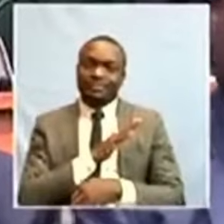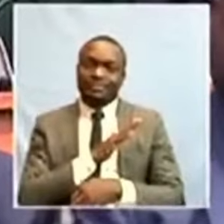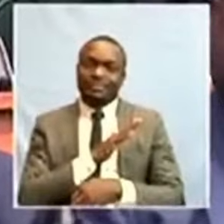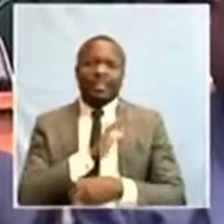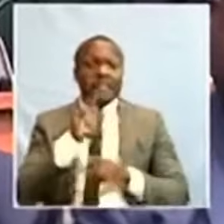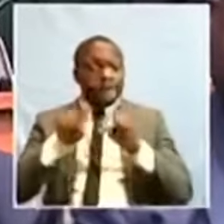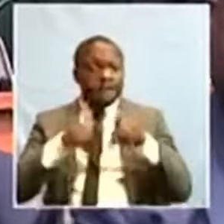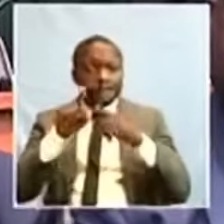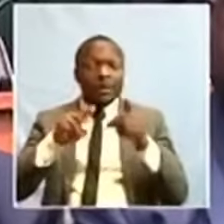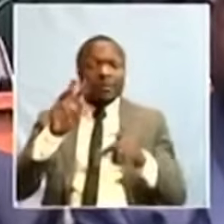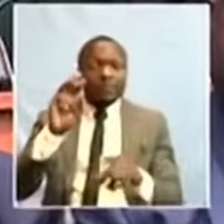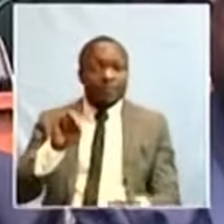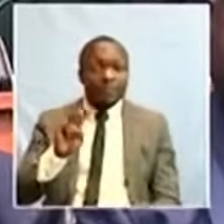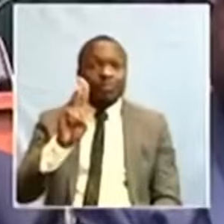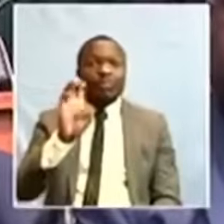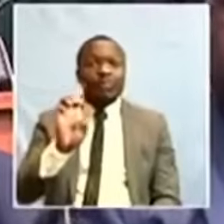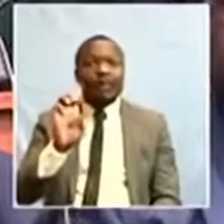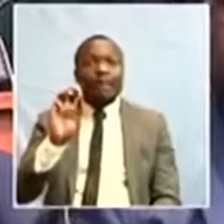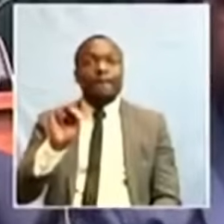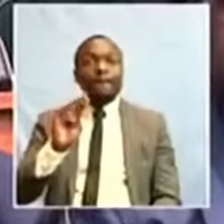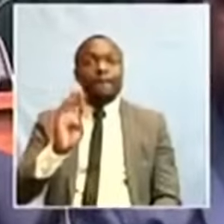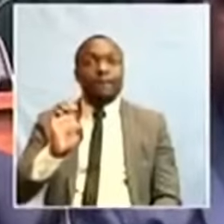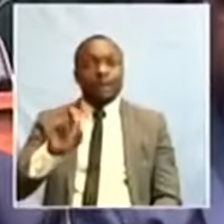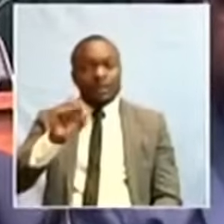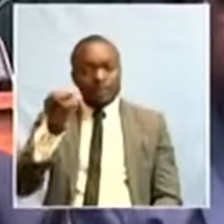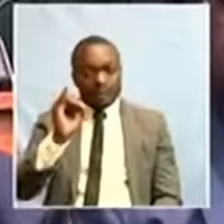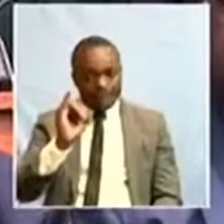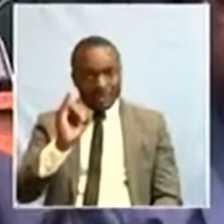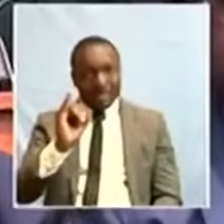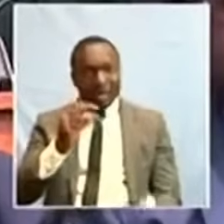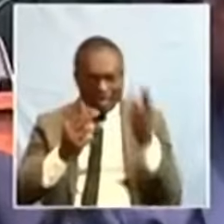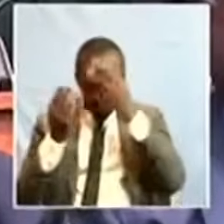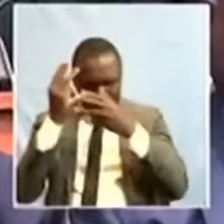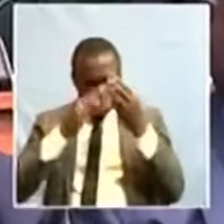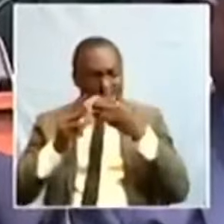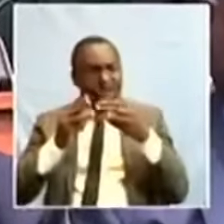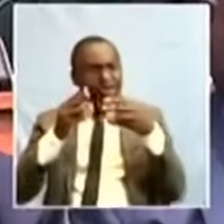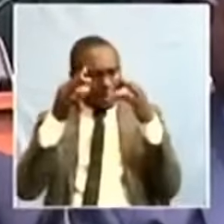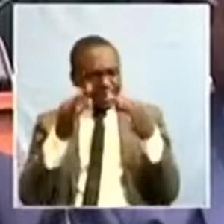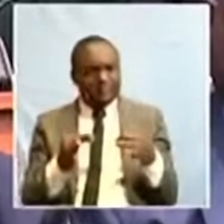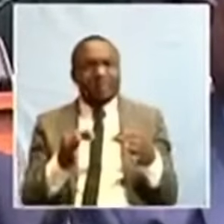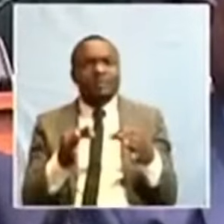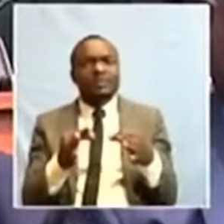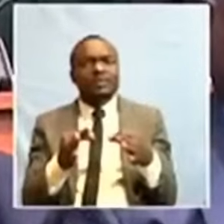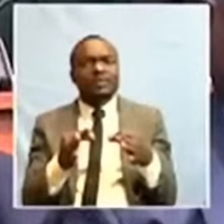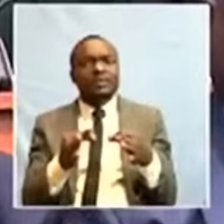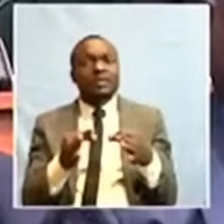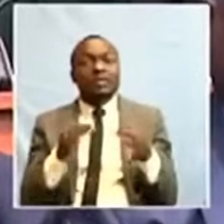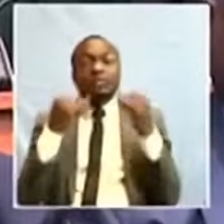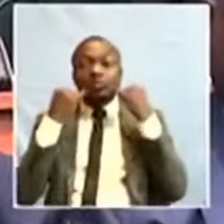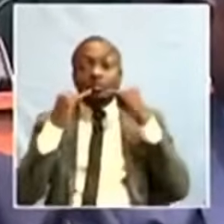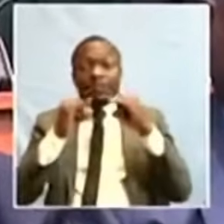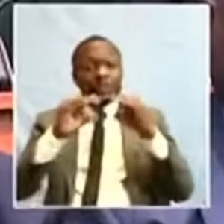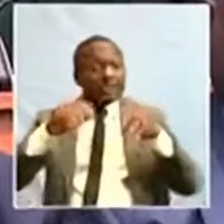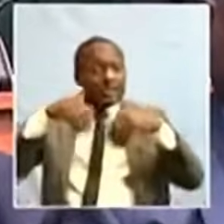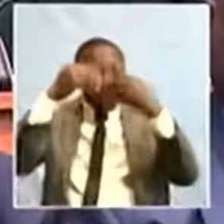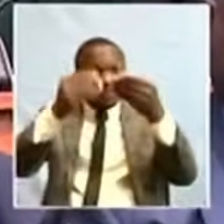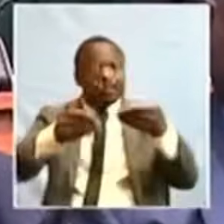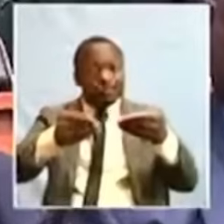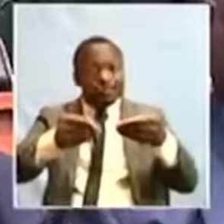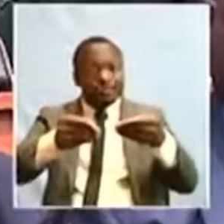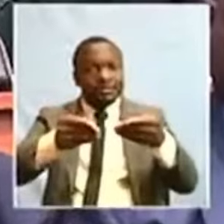The people in Mwembeshi are actually wondering as to whether the data which was being